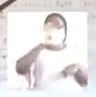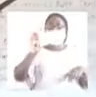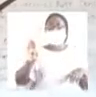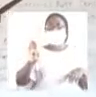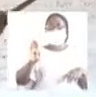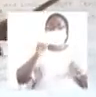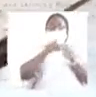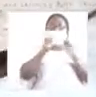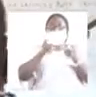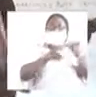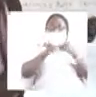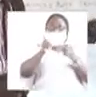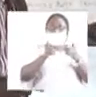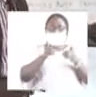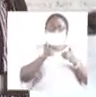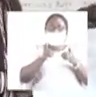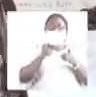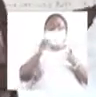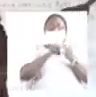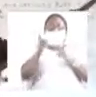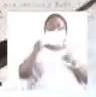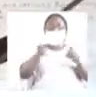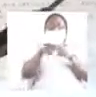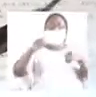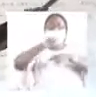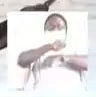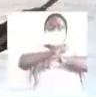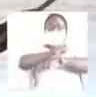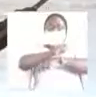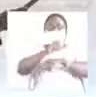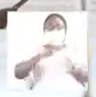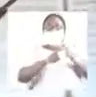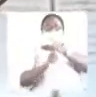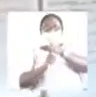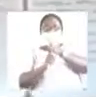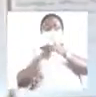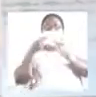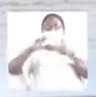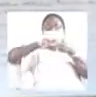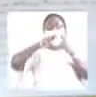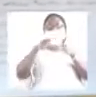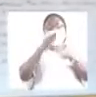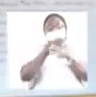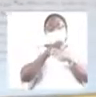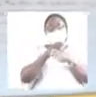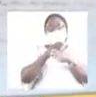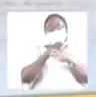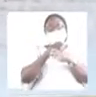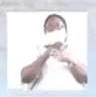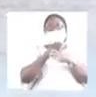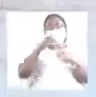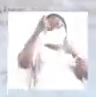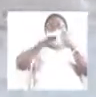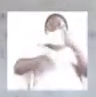board. It can be defined, demand schedule can be defined as a table showing the relationship